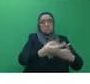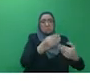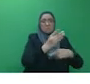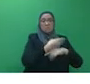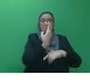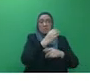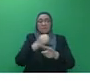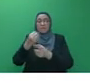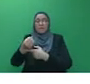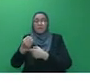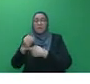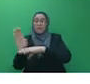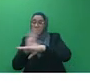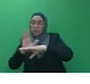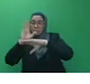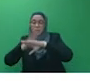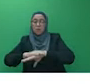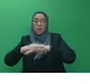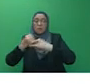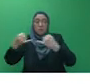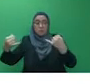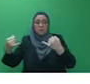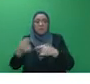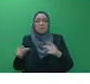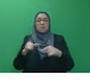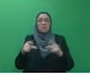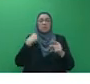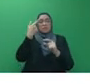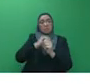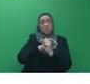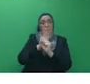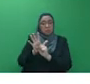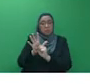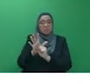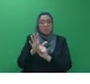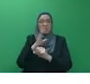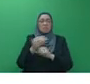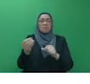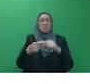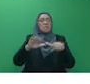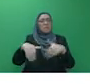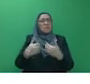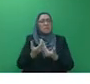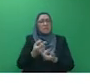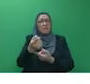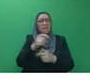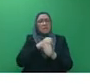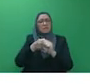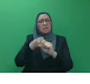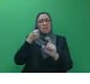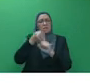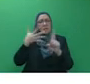business you're in and the obvious answer is coronavirus so what was the impact on your business as in the gigs